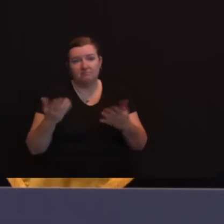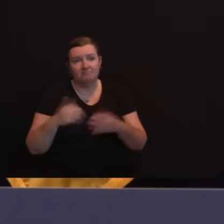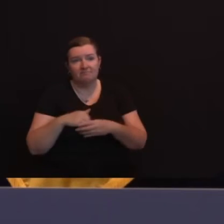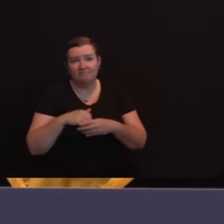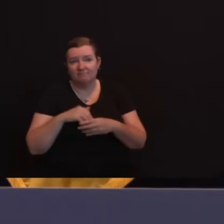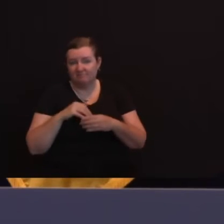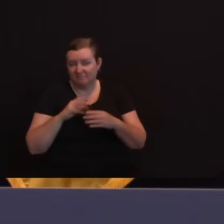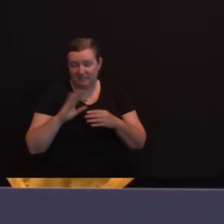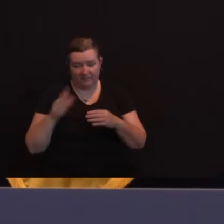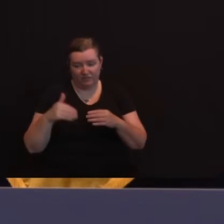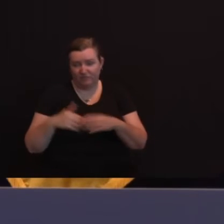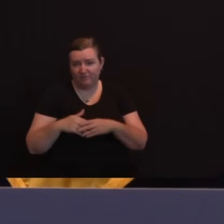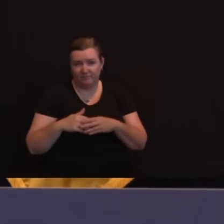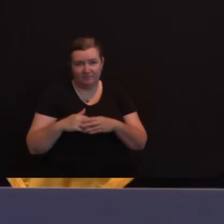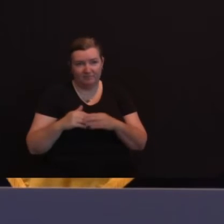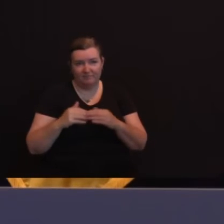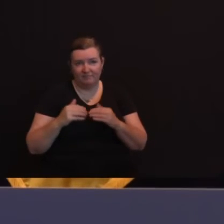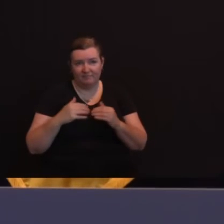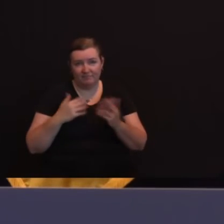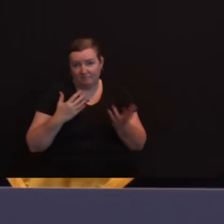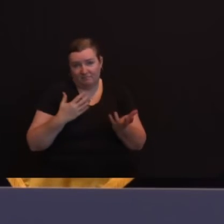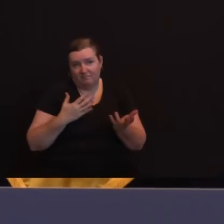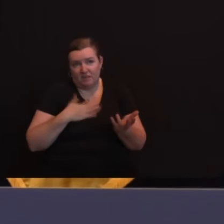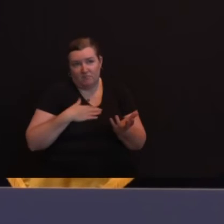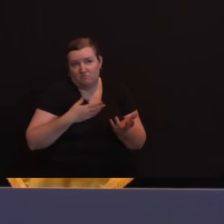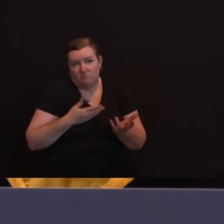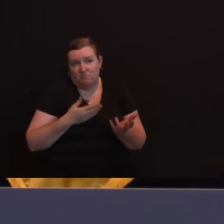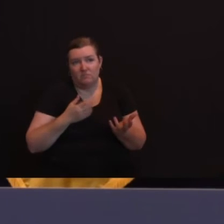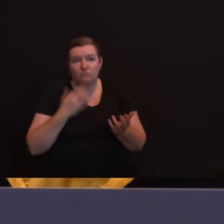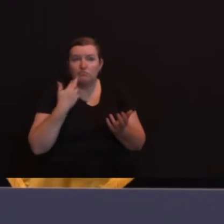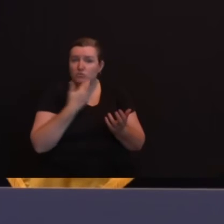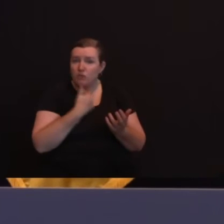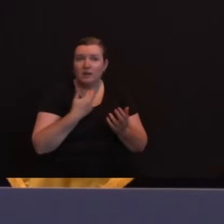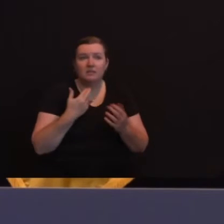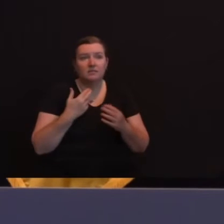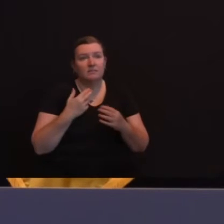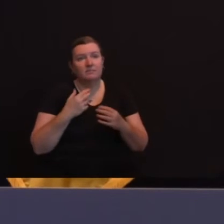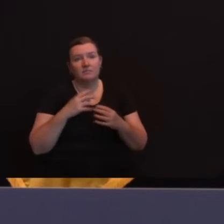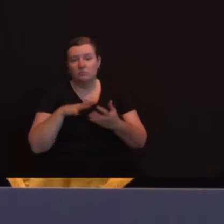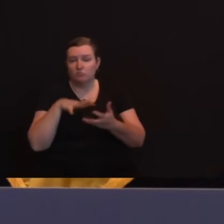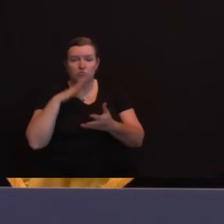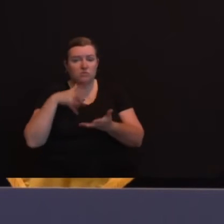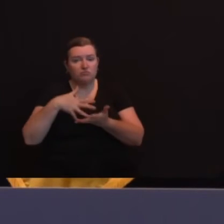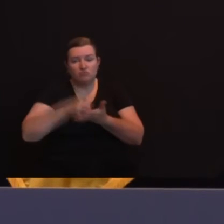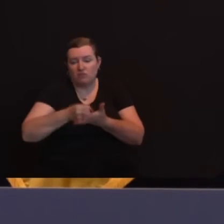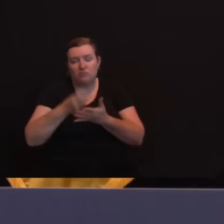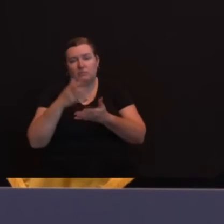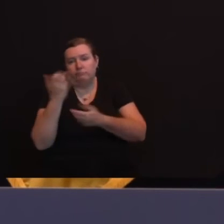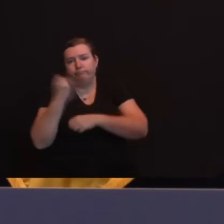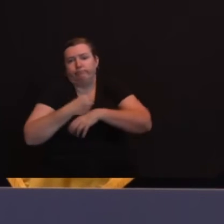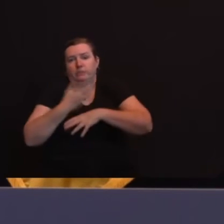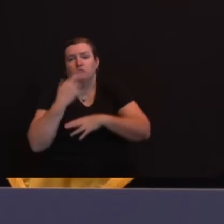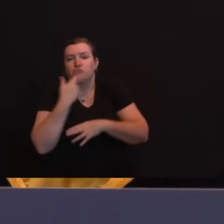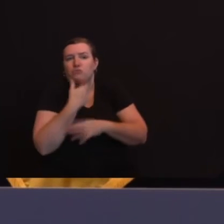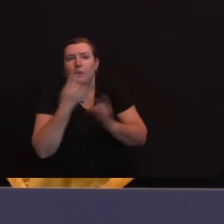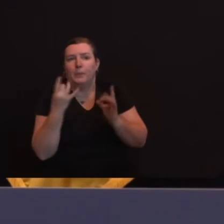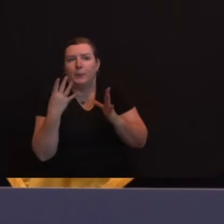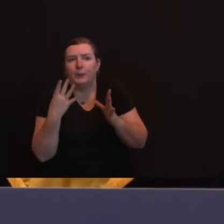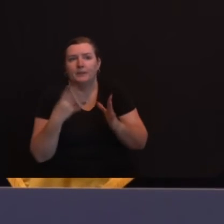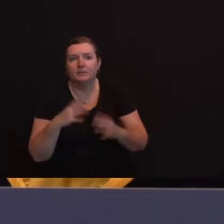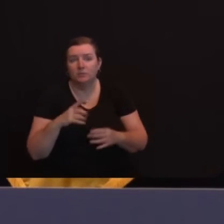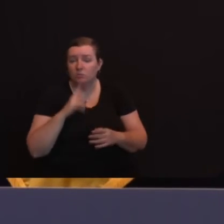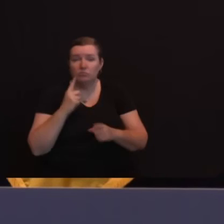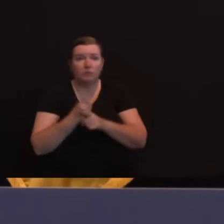glad we didn't, even though the restaurant industry has been crushed. But as a public health matter, that was the right thing to do. Some states went full